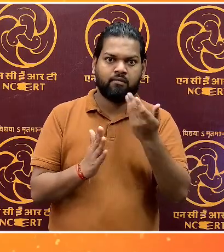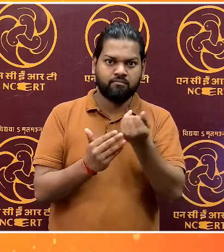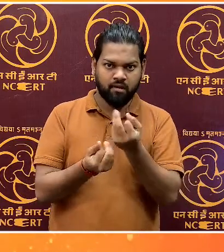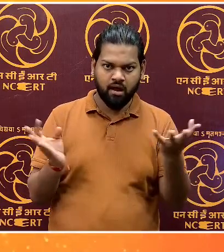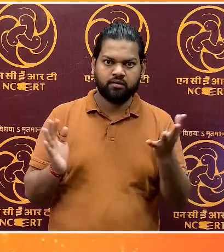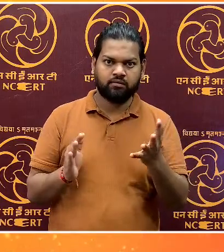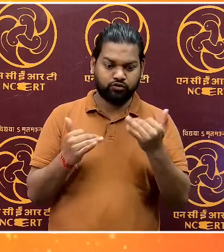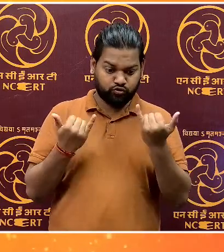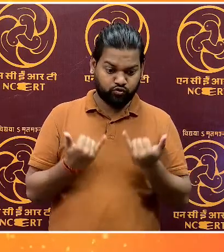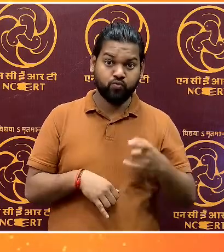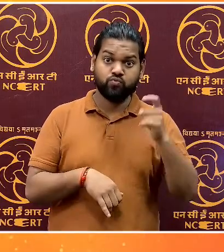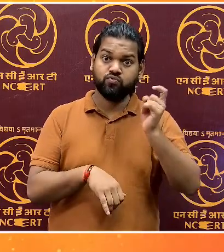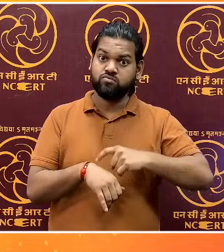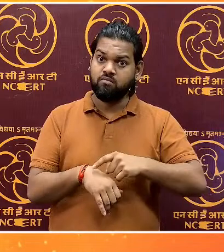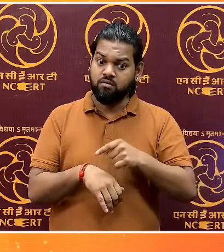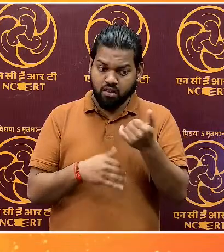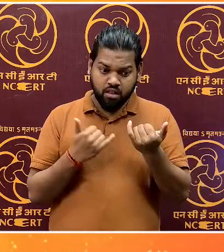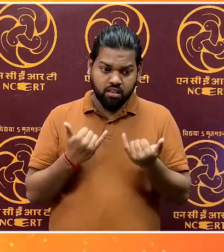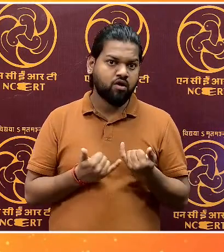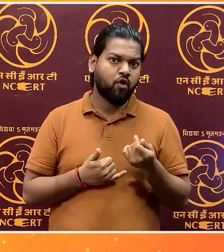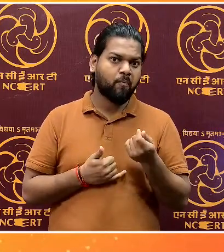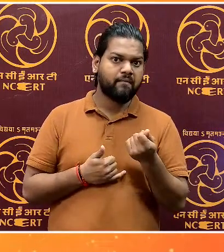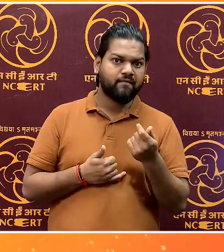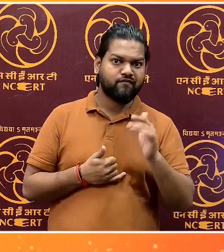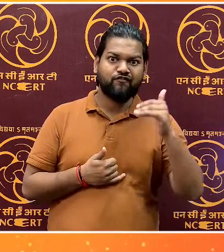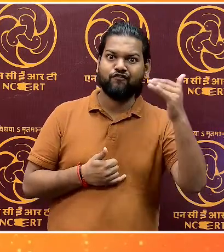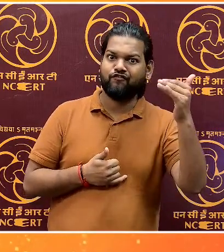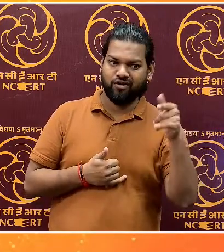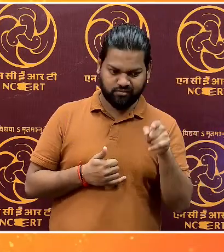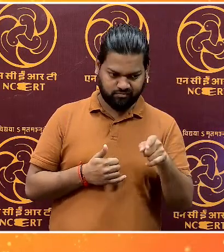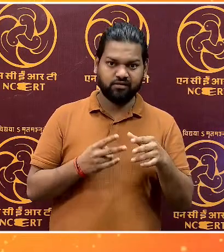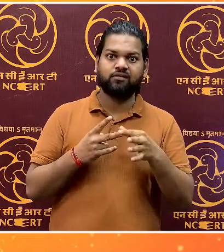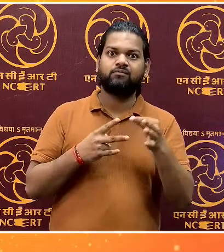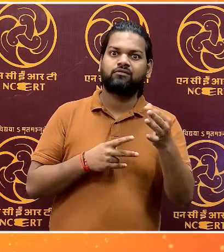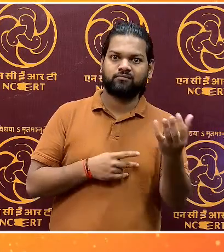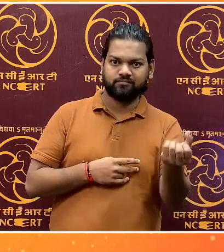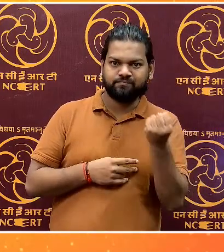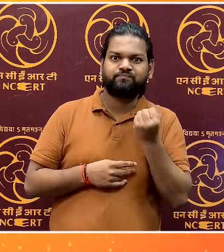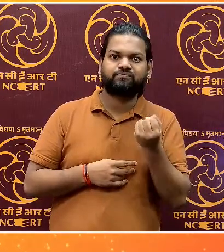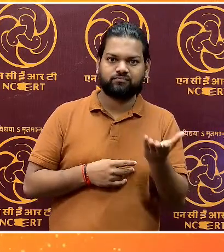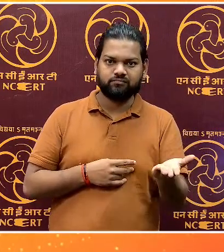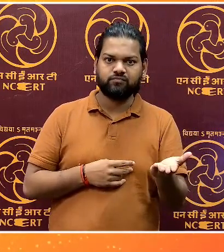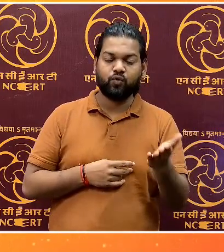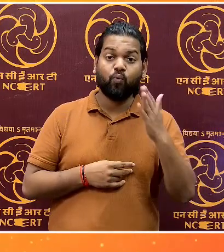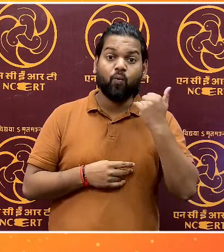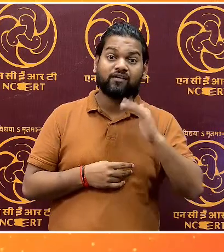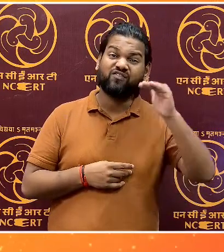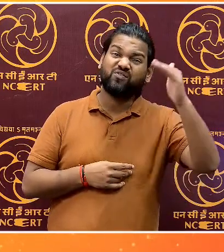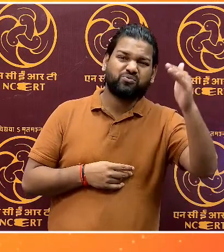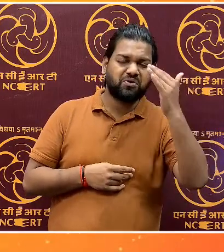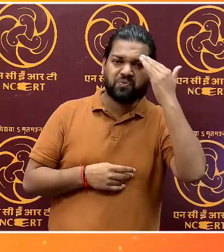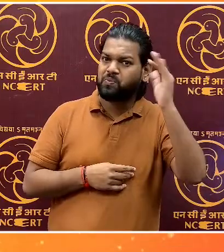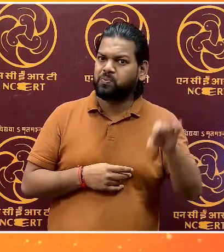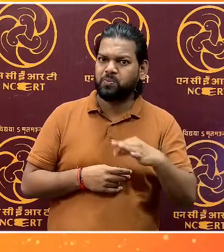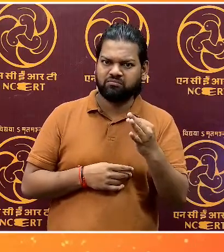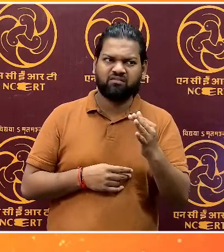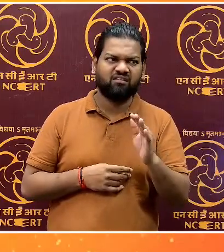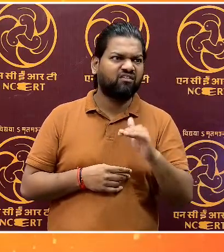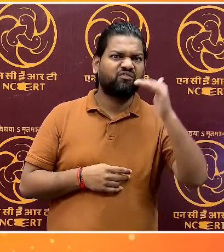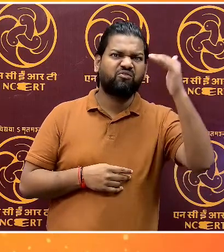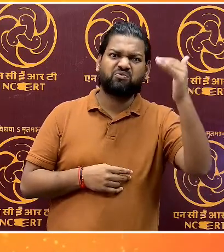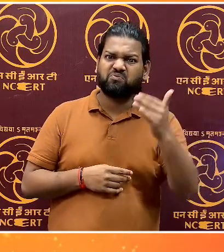for the preference of current money over future money is the future uncertainty. We all know that the future